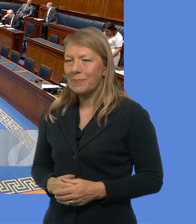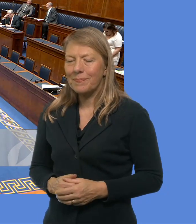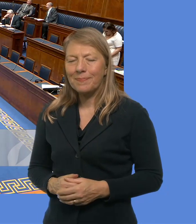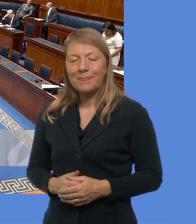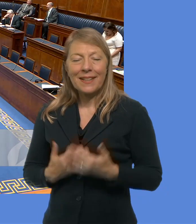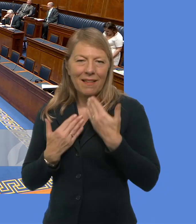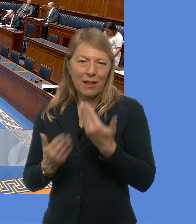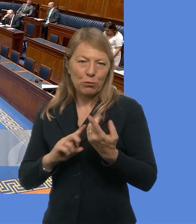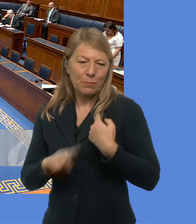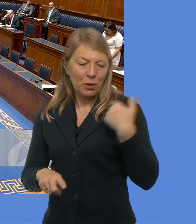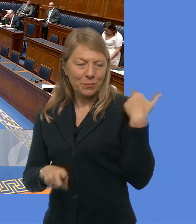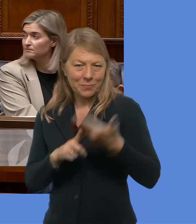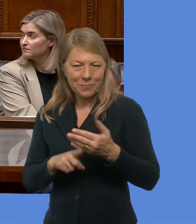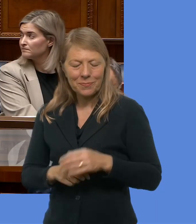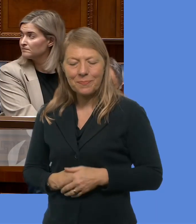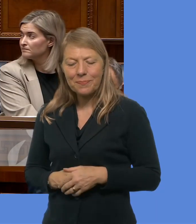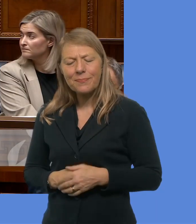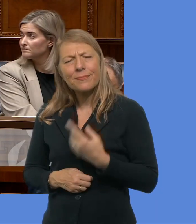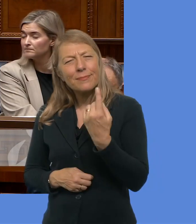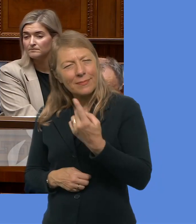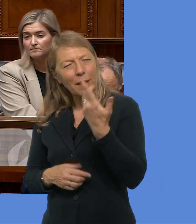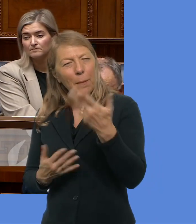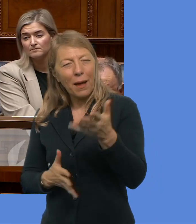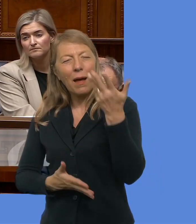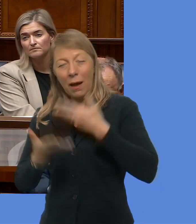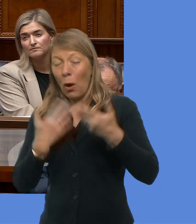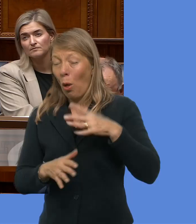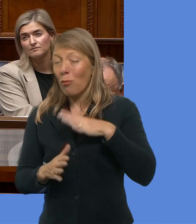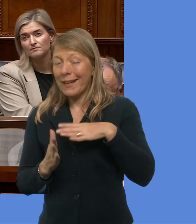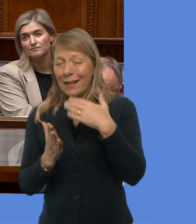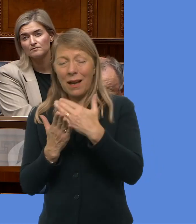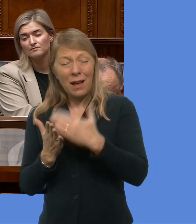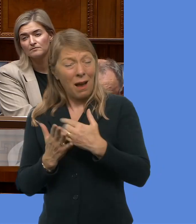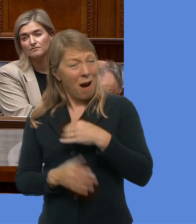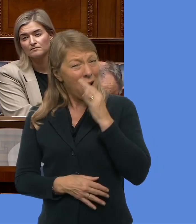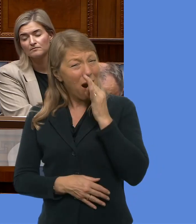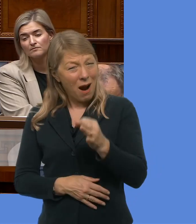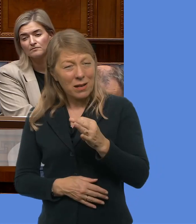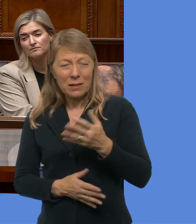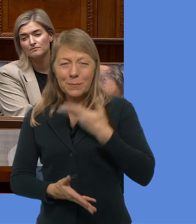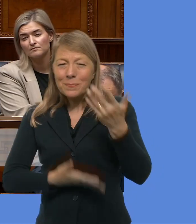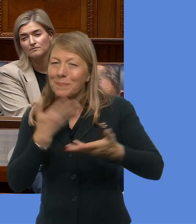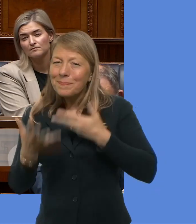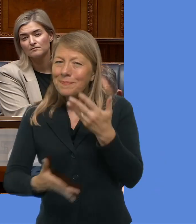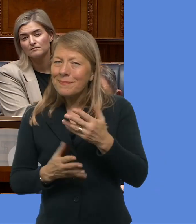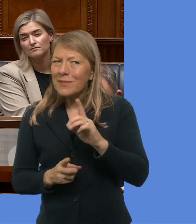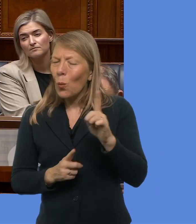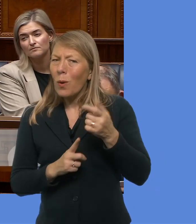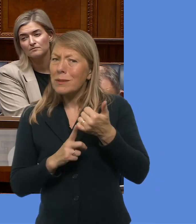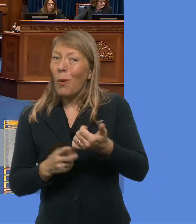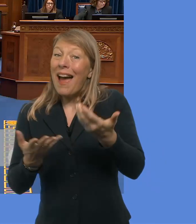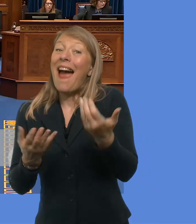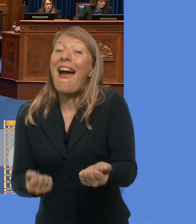I ask the Minister, she's already outlined some of them there, but to provide an overview of the main supports that are currently available to assist businesses